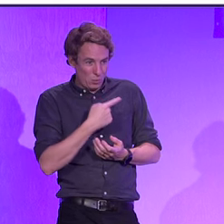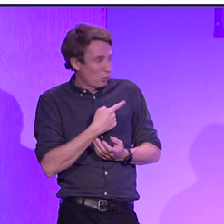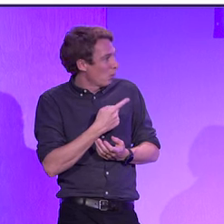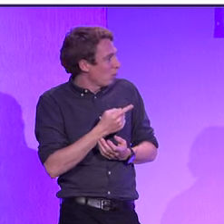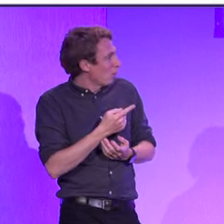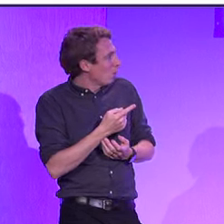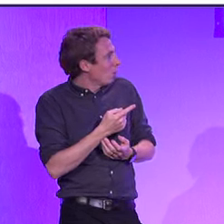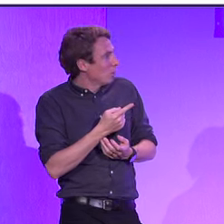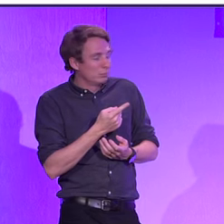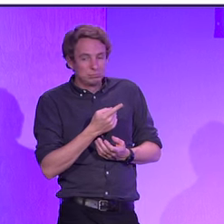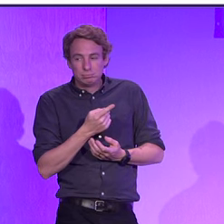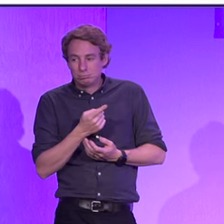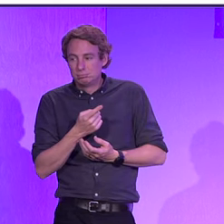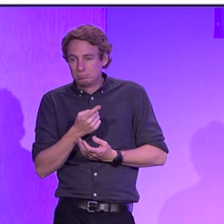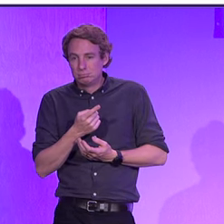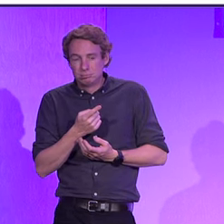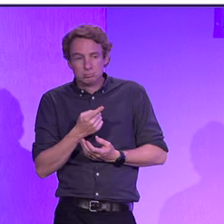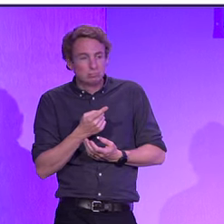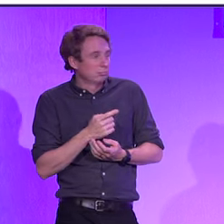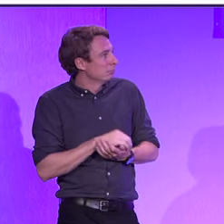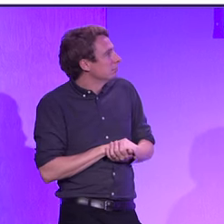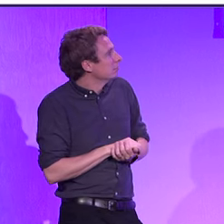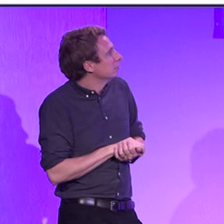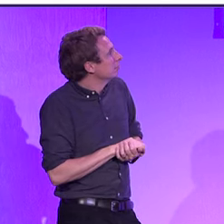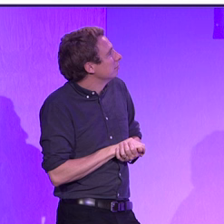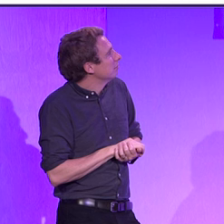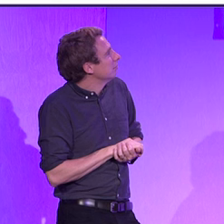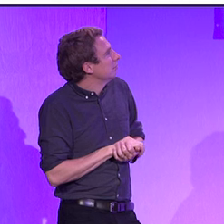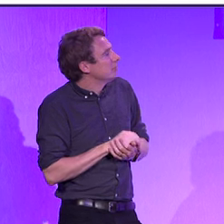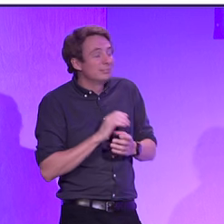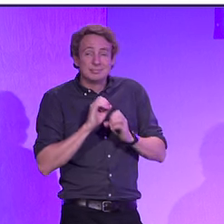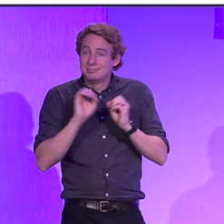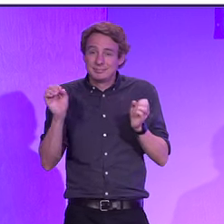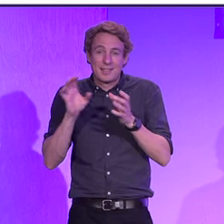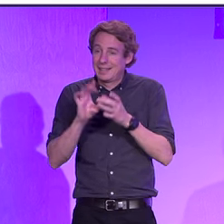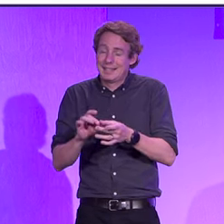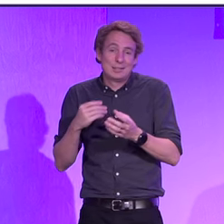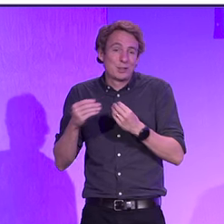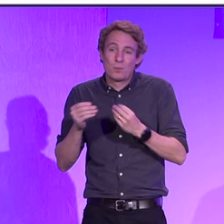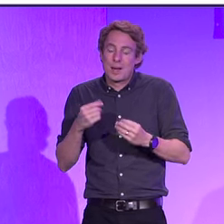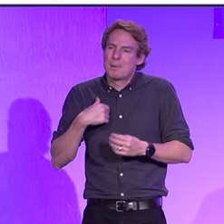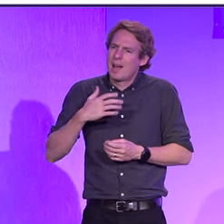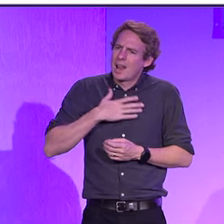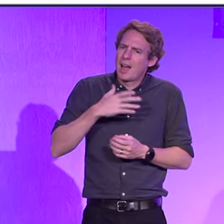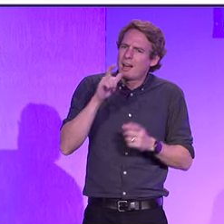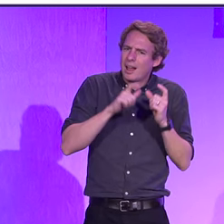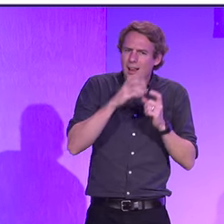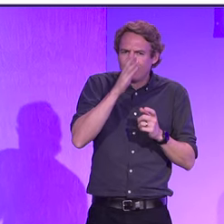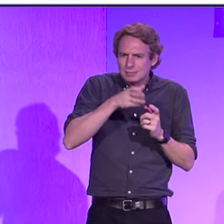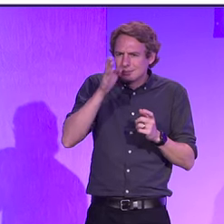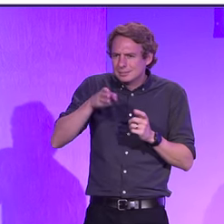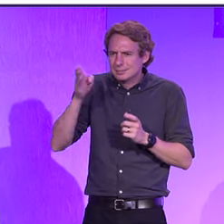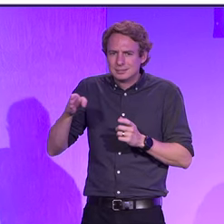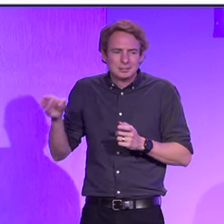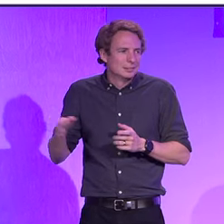this periodic table. I've never used it for anything, like, with software related, but I just like looking at it and like learning about everything.